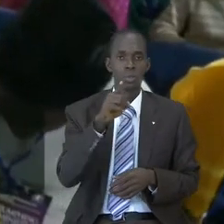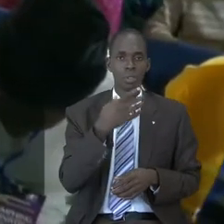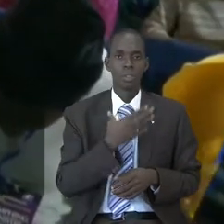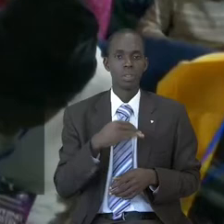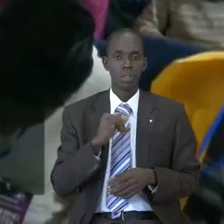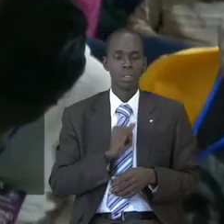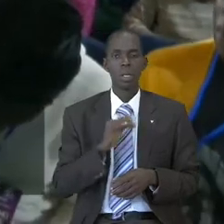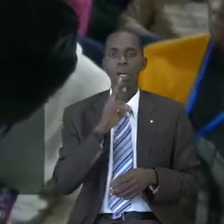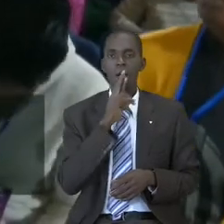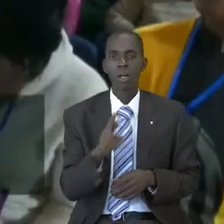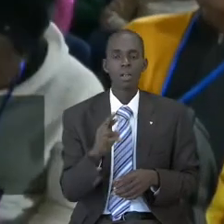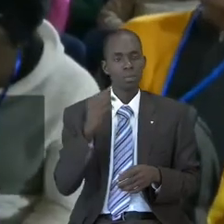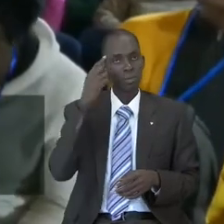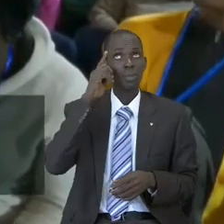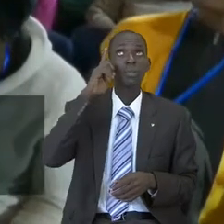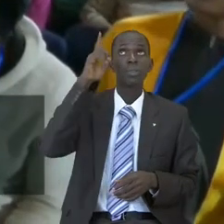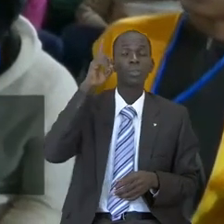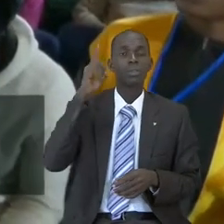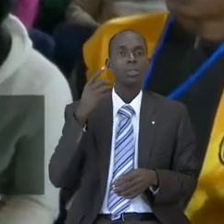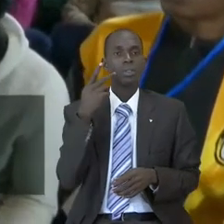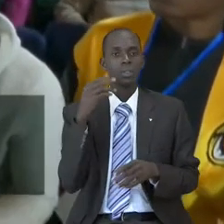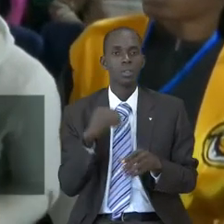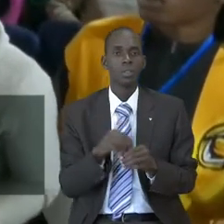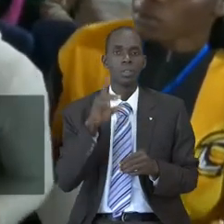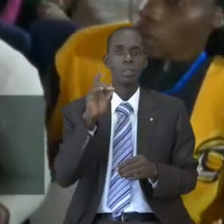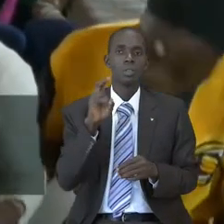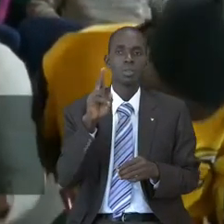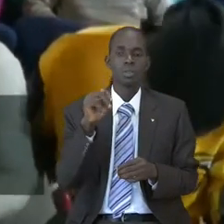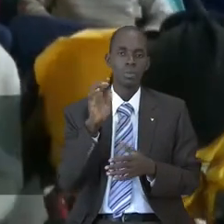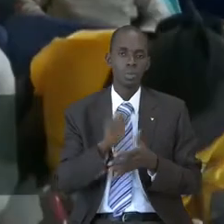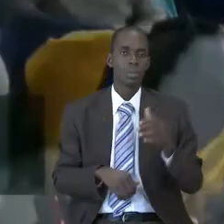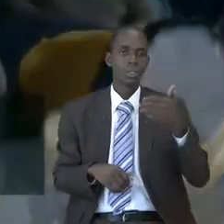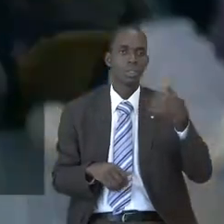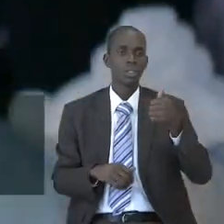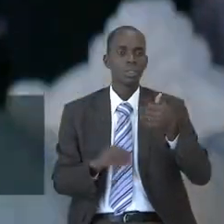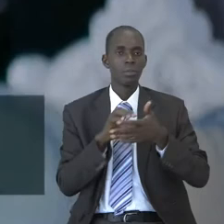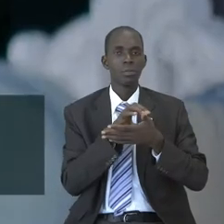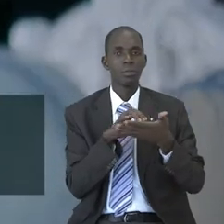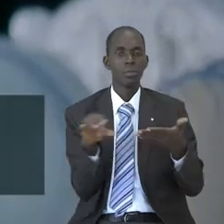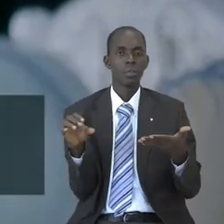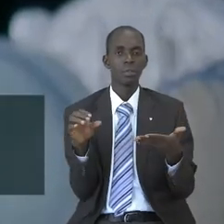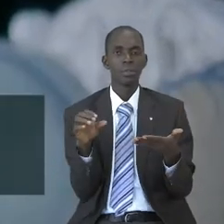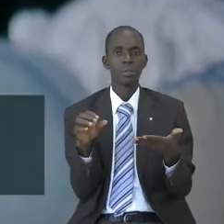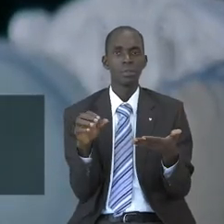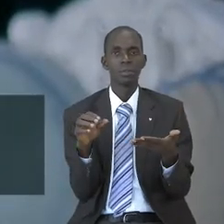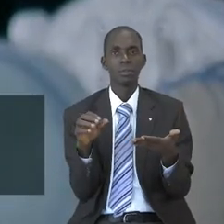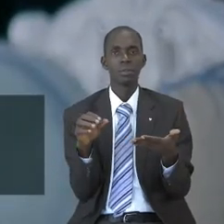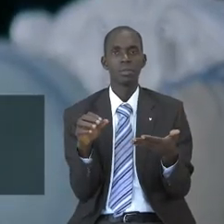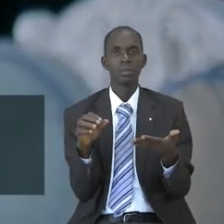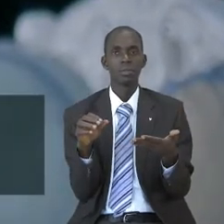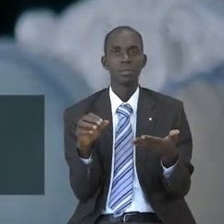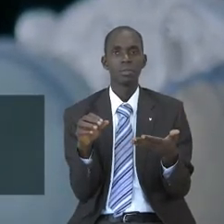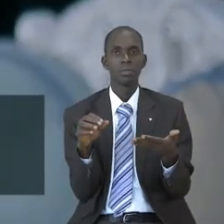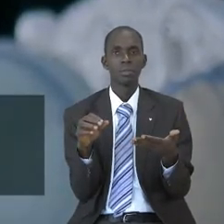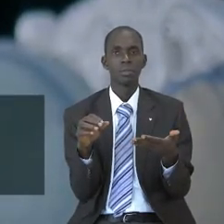to him. It tells us in Deuteronomy chapter 10, and I'm reading there from